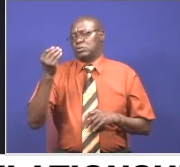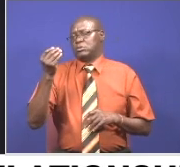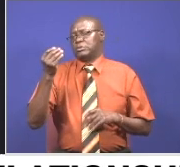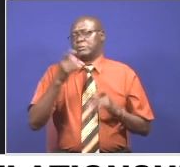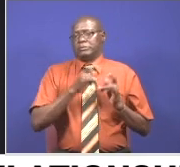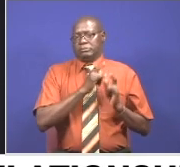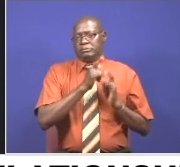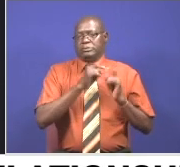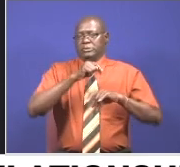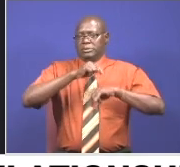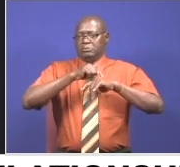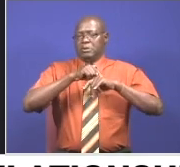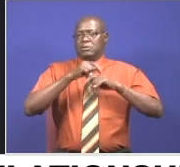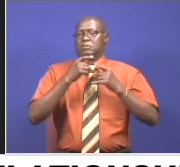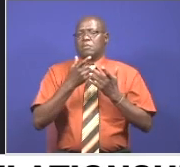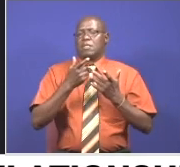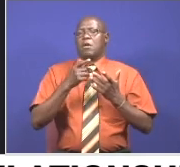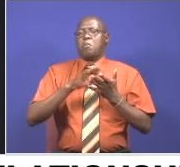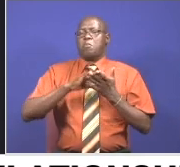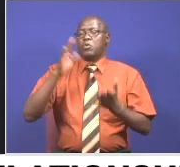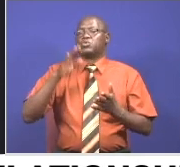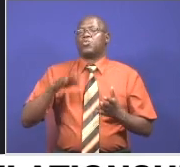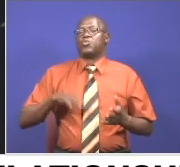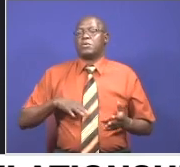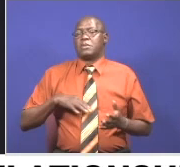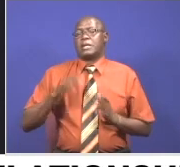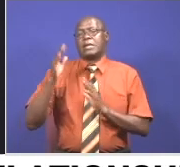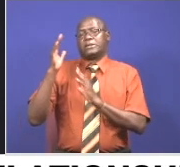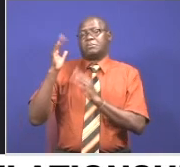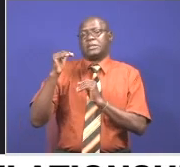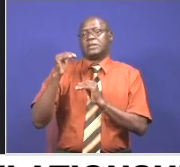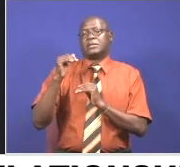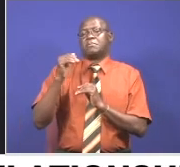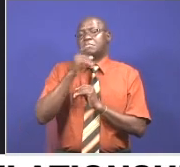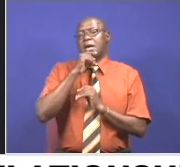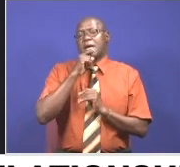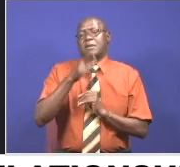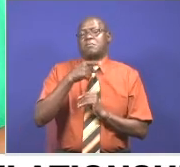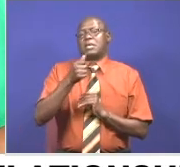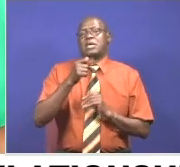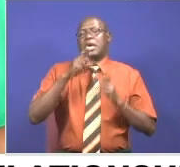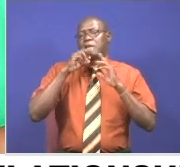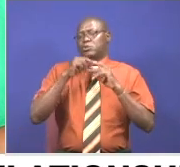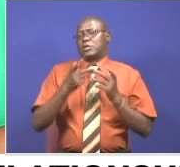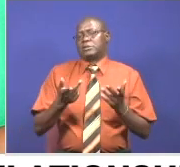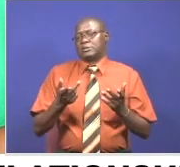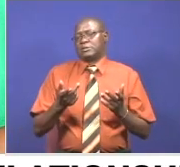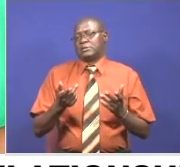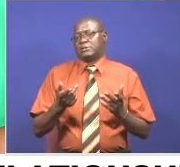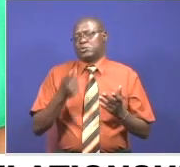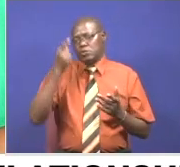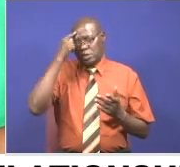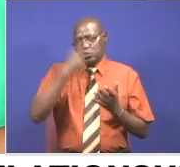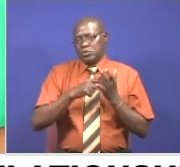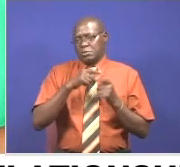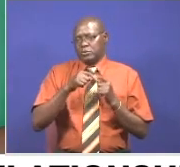a lot of women, or let me just say most women, expect that the man will pay the bill. What do you think about that?